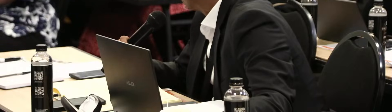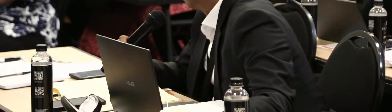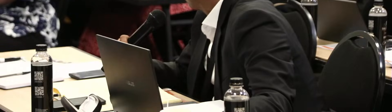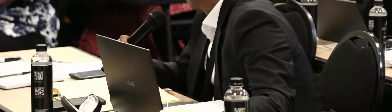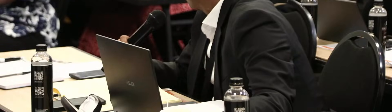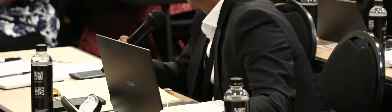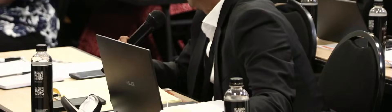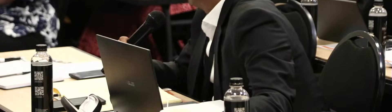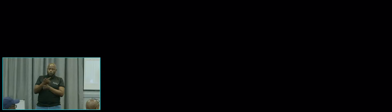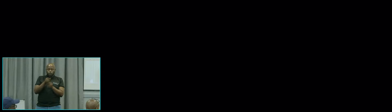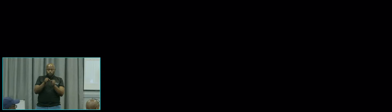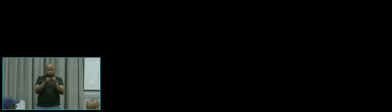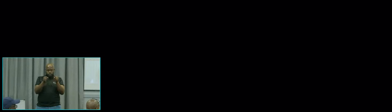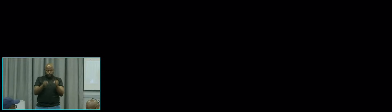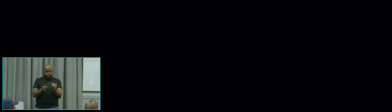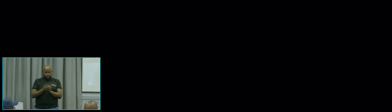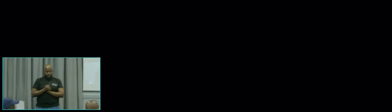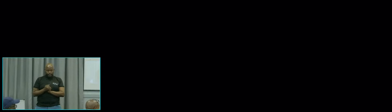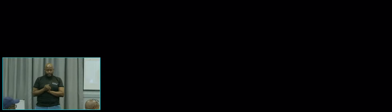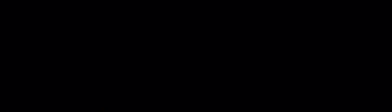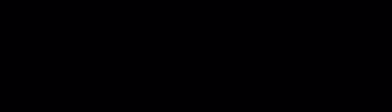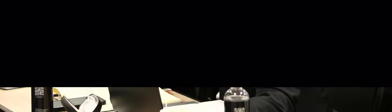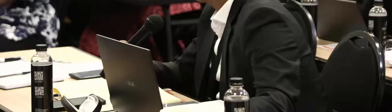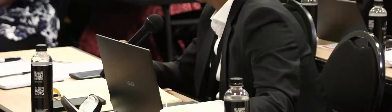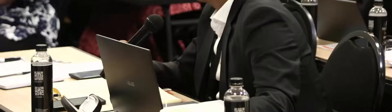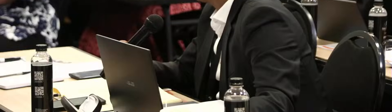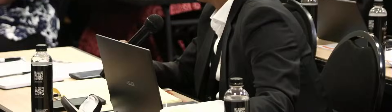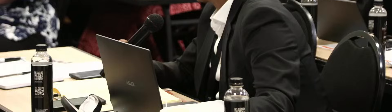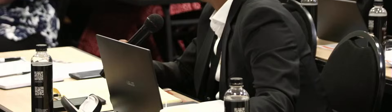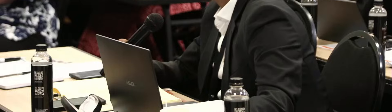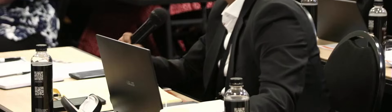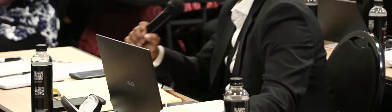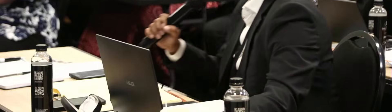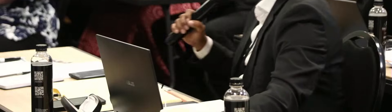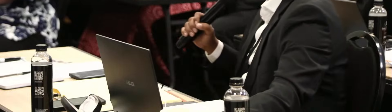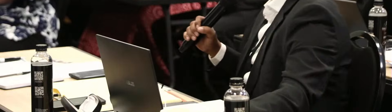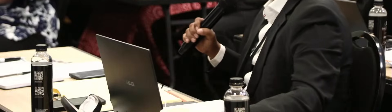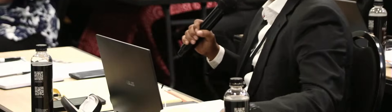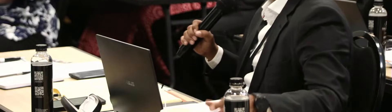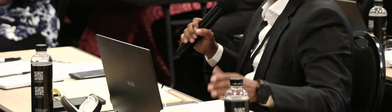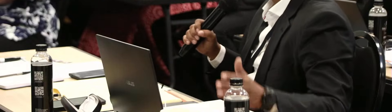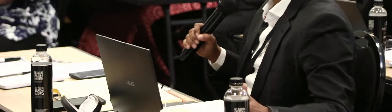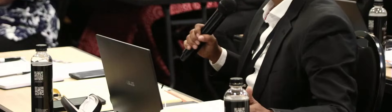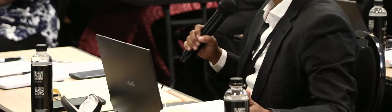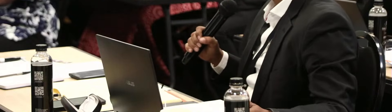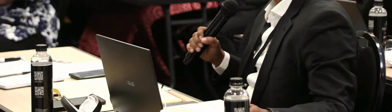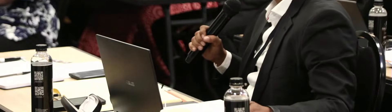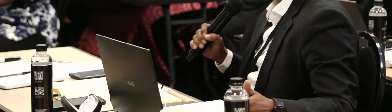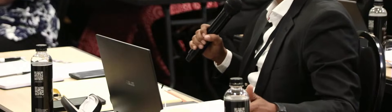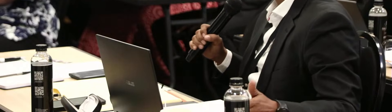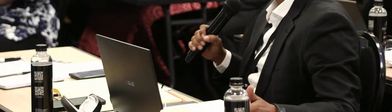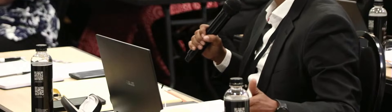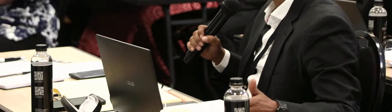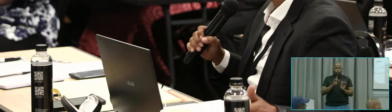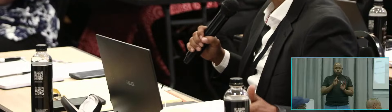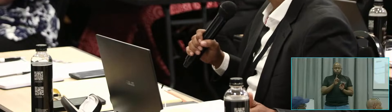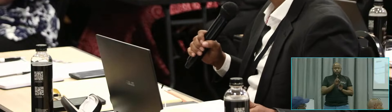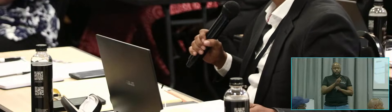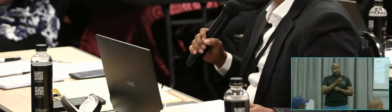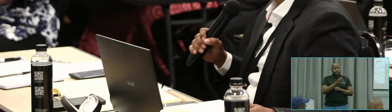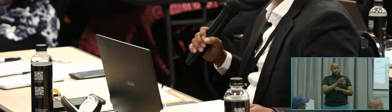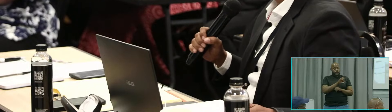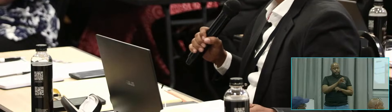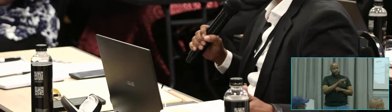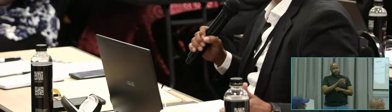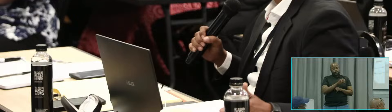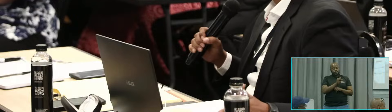funding of policy around this, starting from appropriation, what the FFC does,